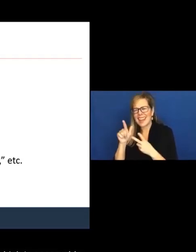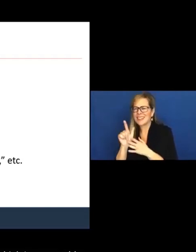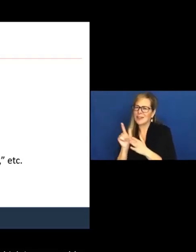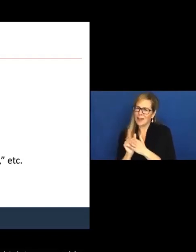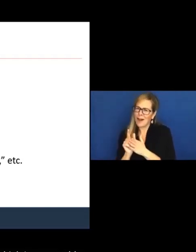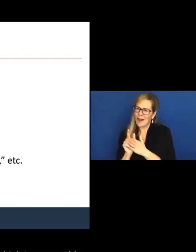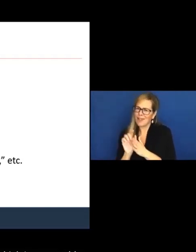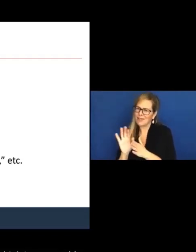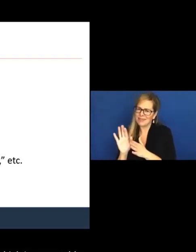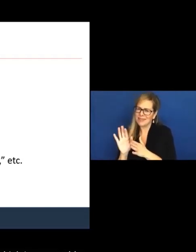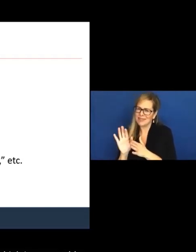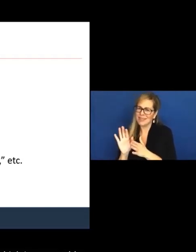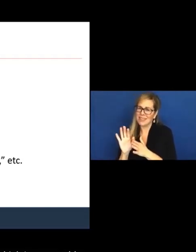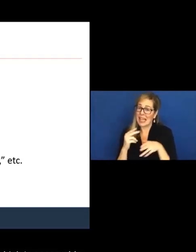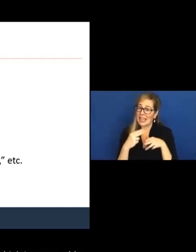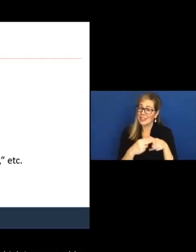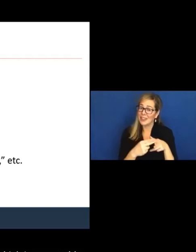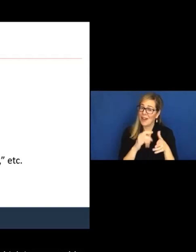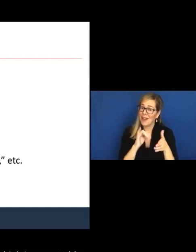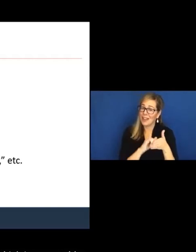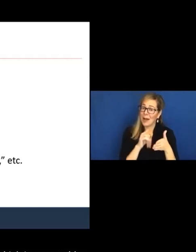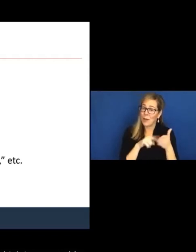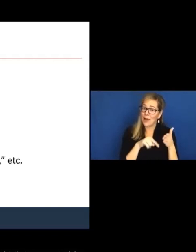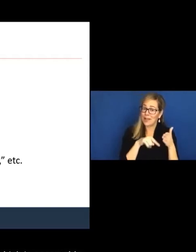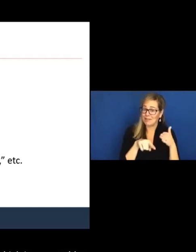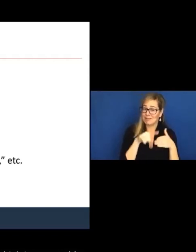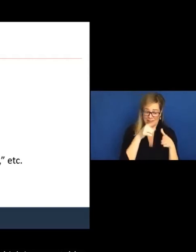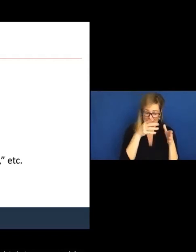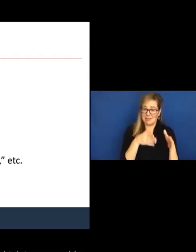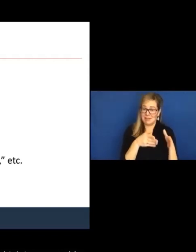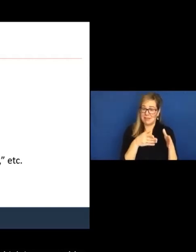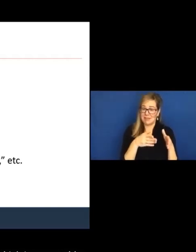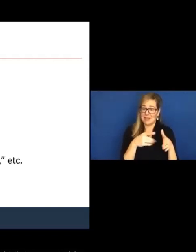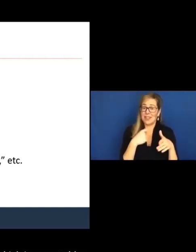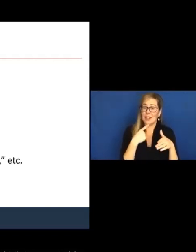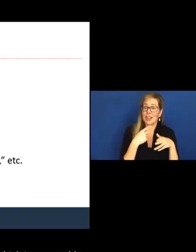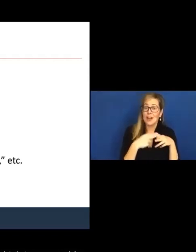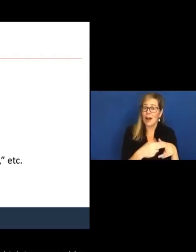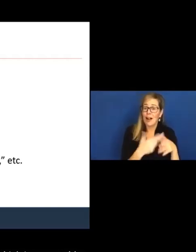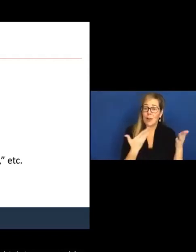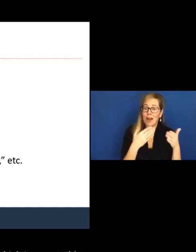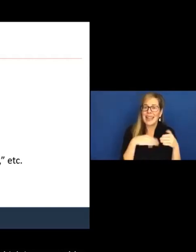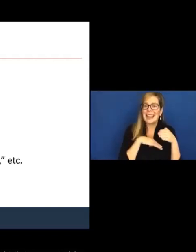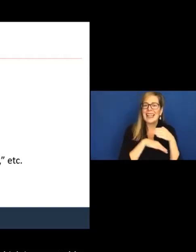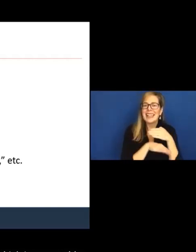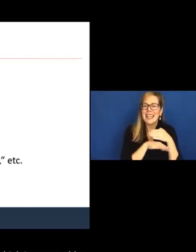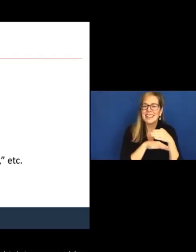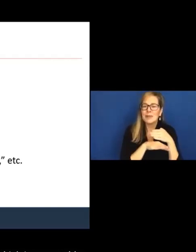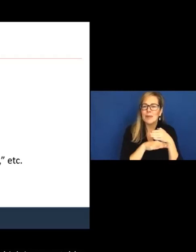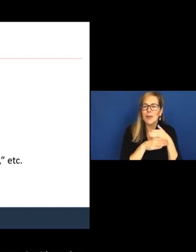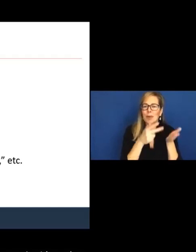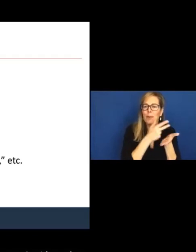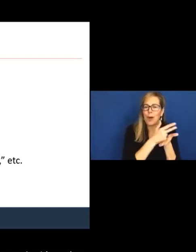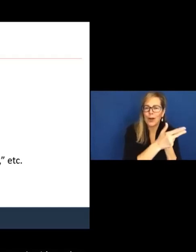Let's call these things what they are, which is accessible. So there is accessible parking, an